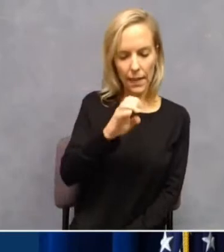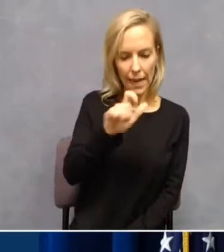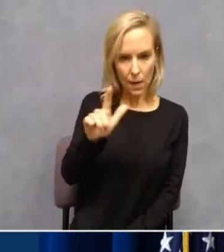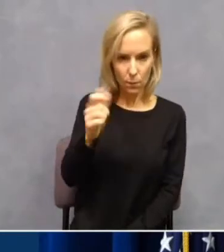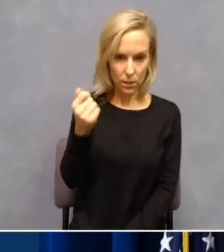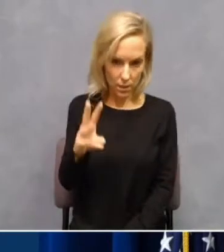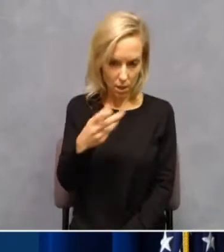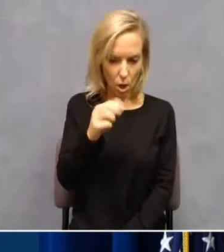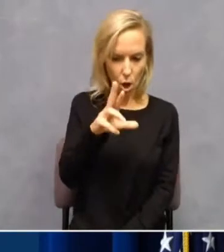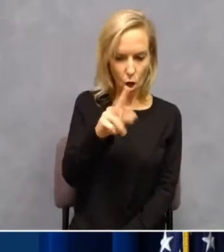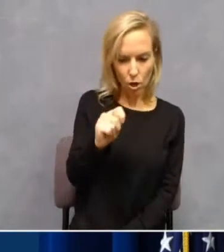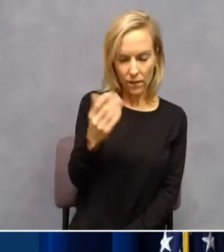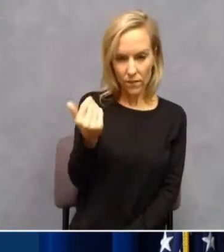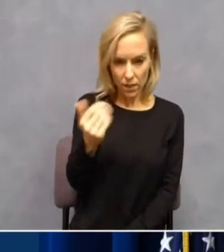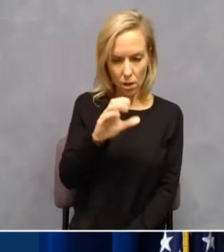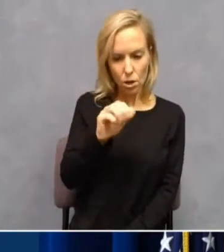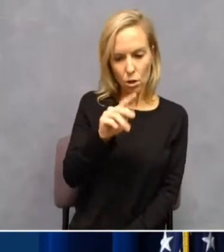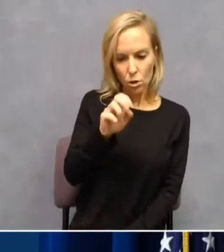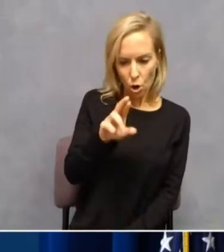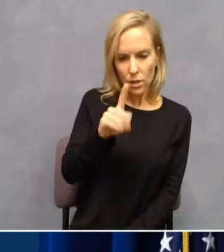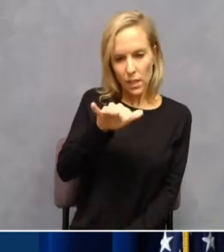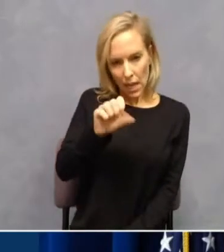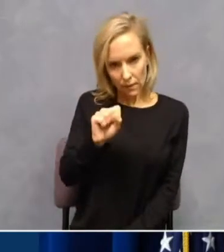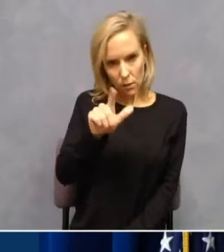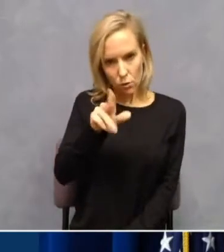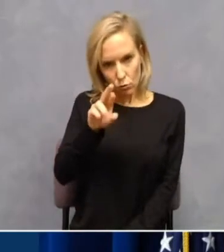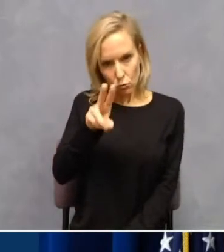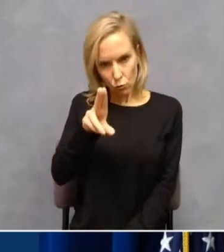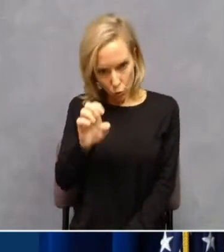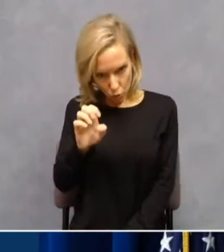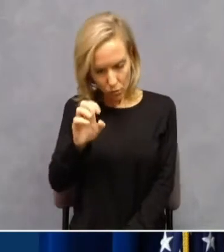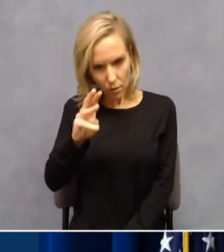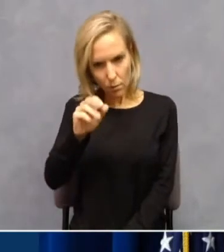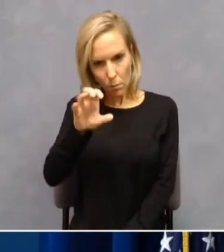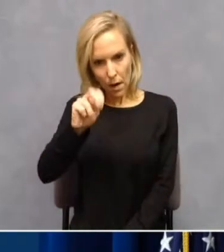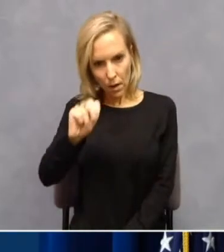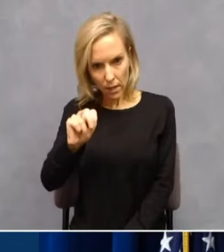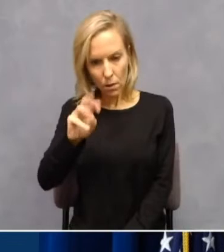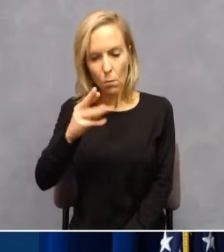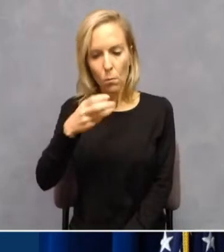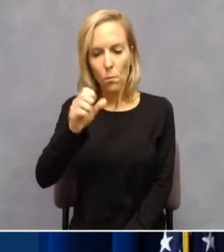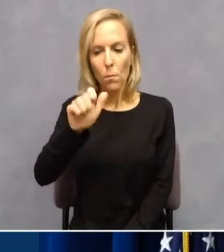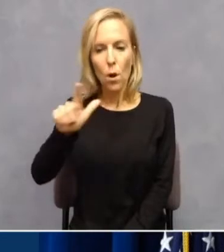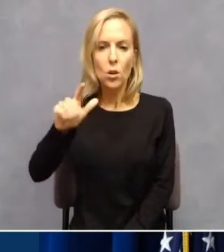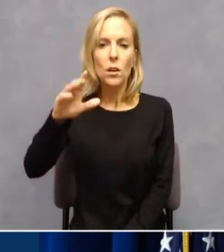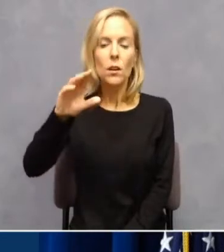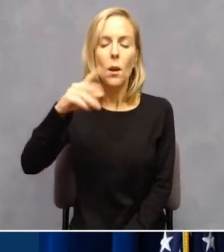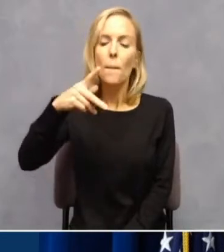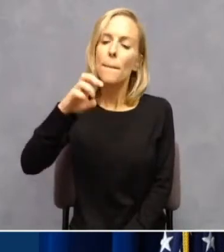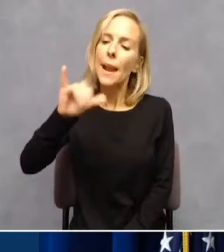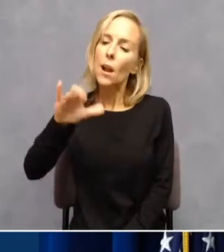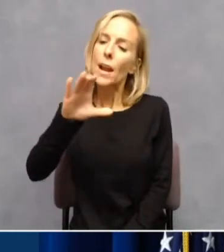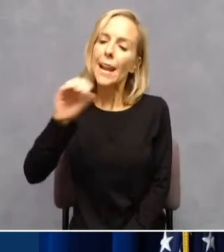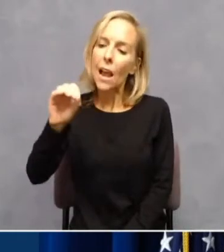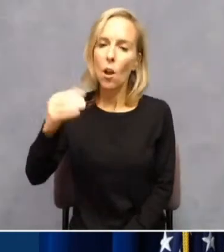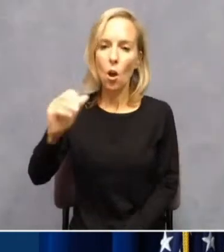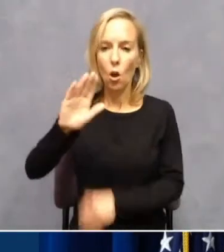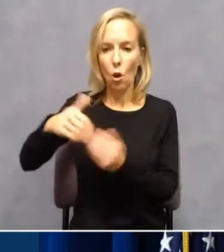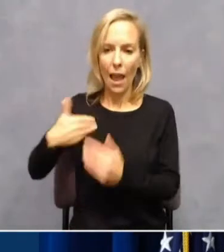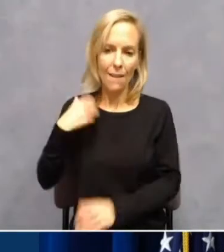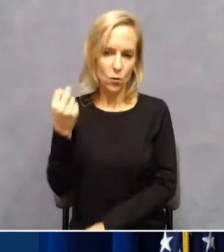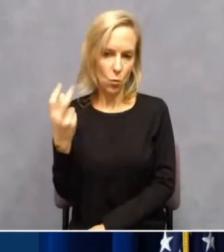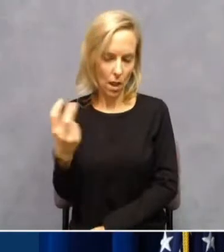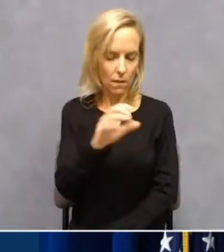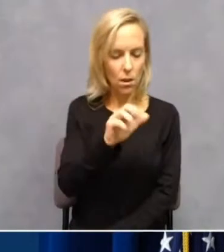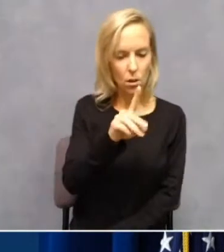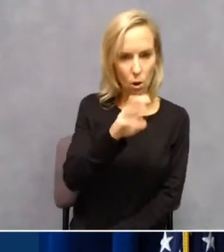13, Carter, Davis, LaRue, Marion, Marshall, and Perry County all have 12, Caldwell and